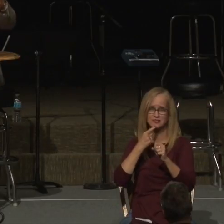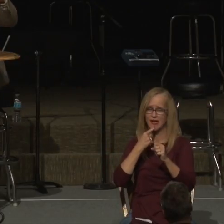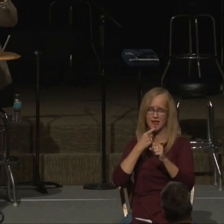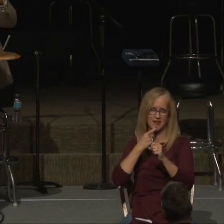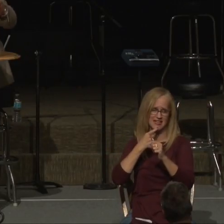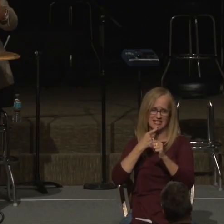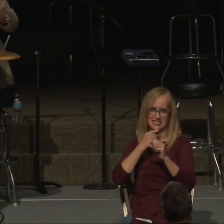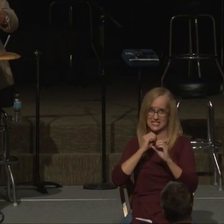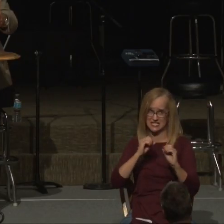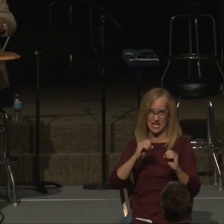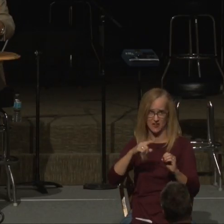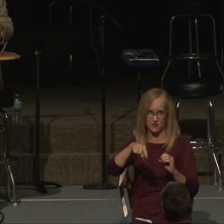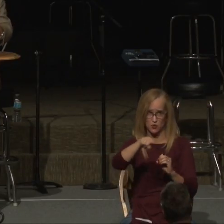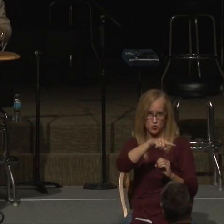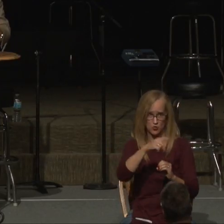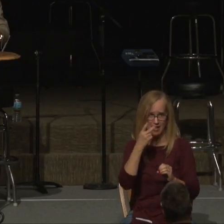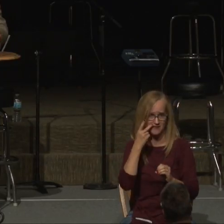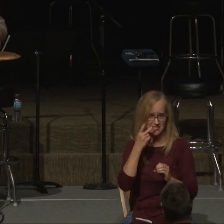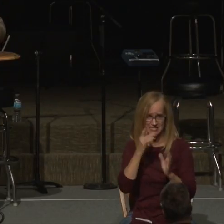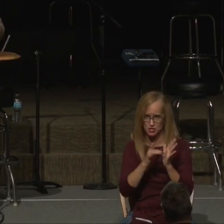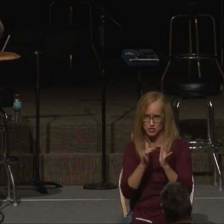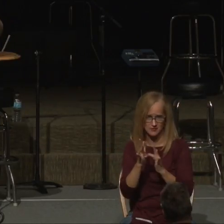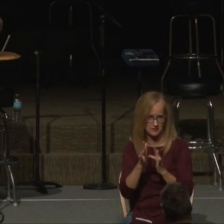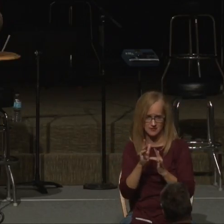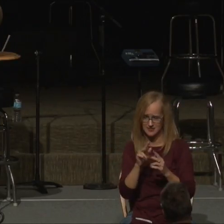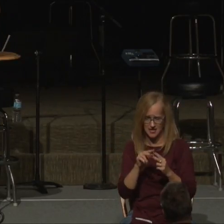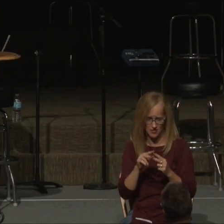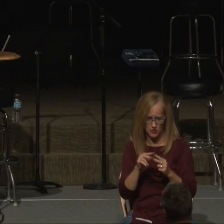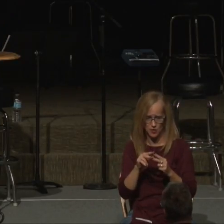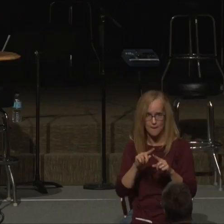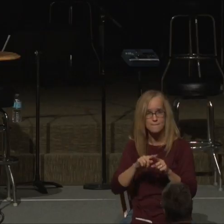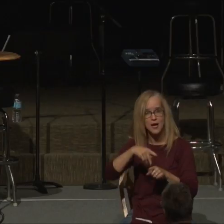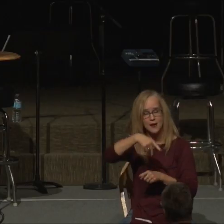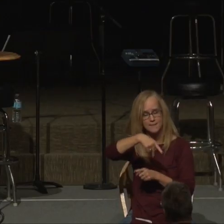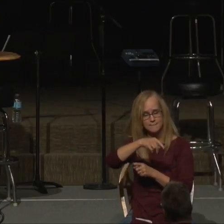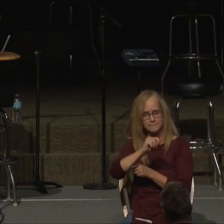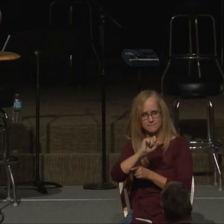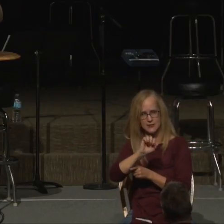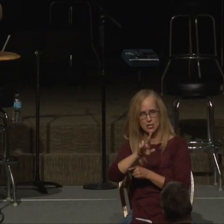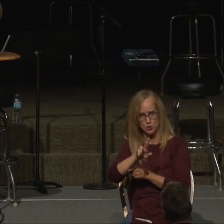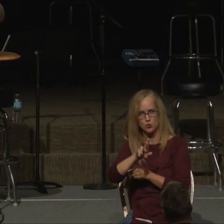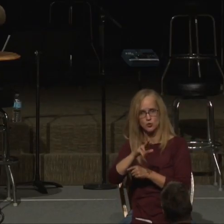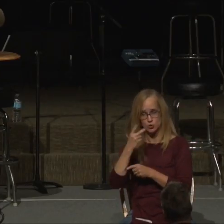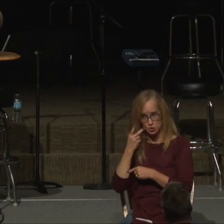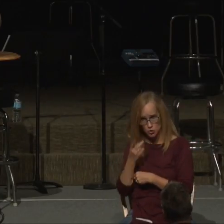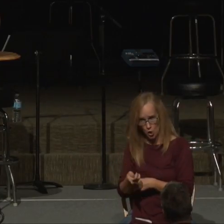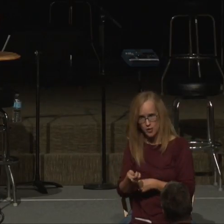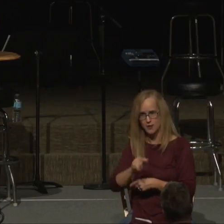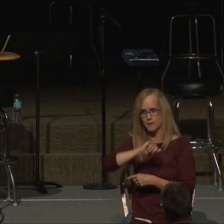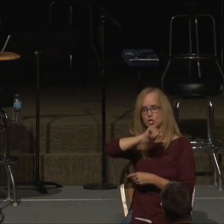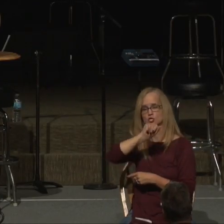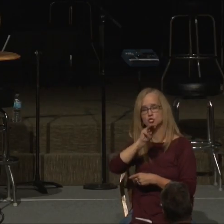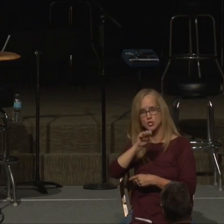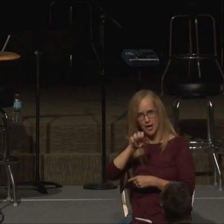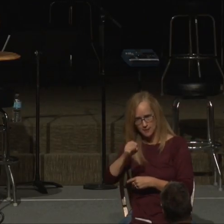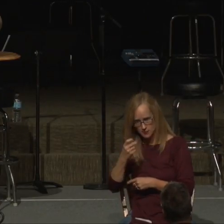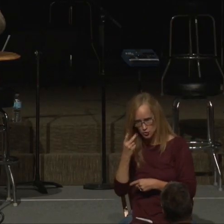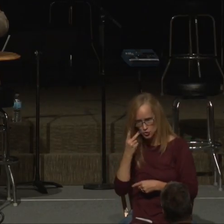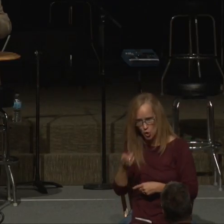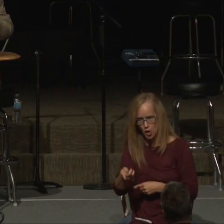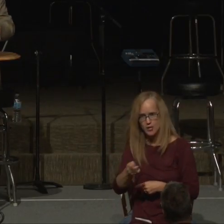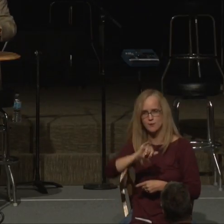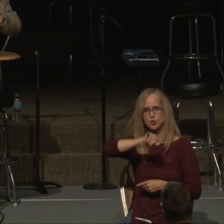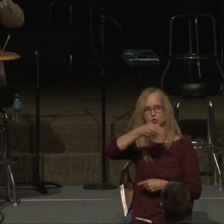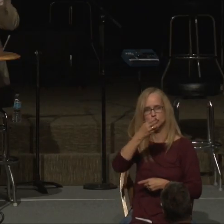think any of you have seen Jesus either. But Peter saw him, and James saw him, and